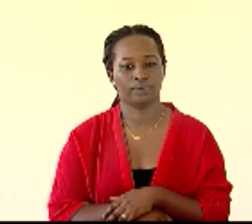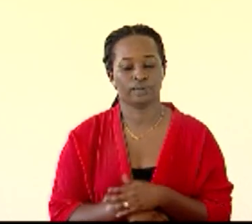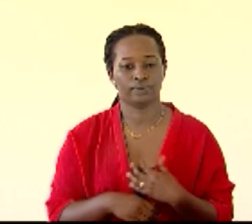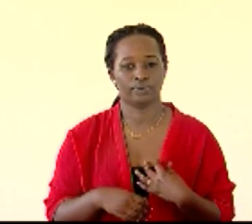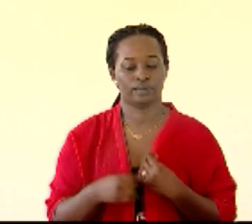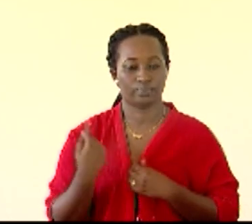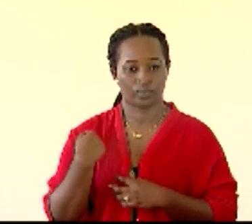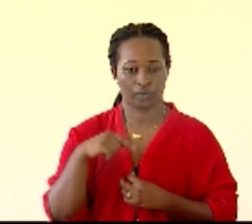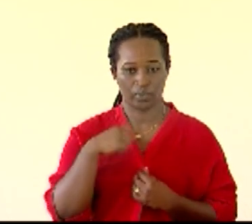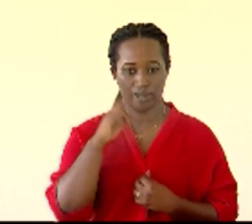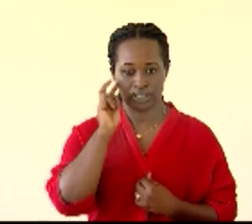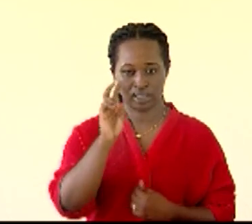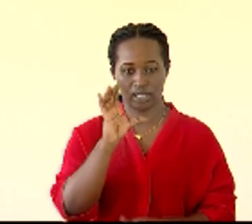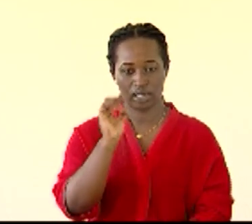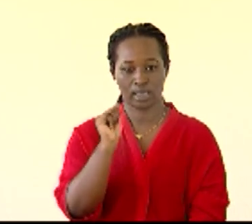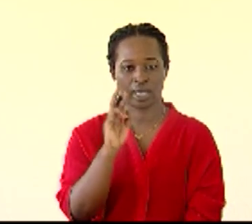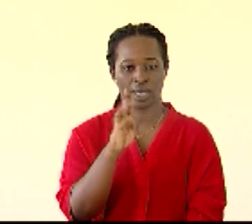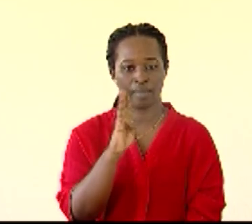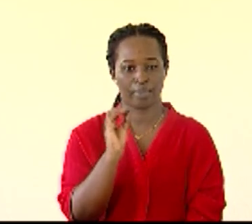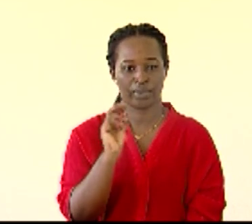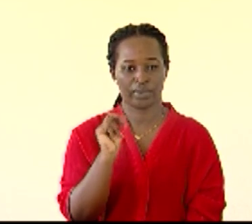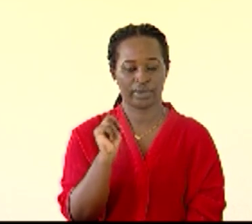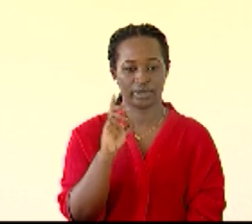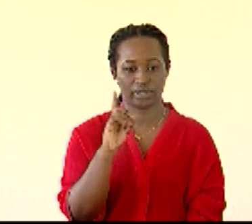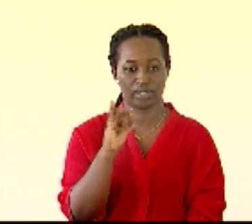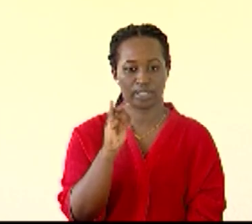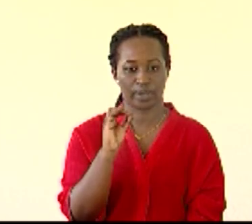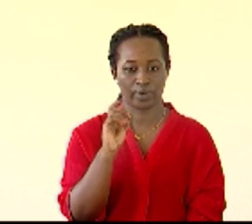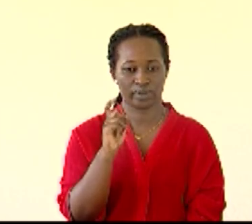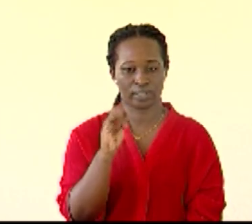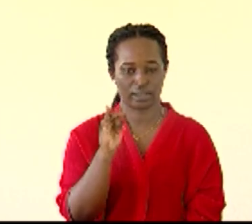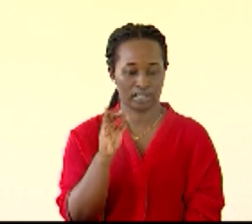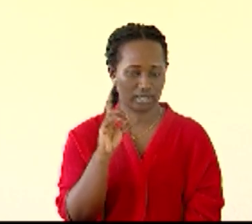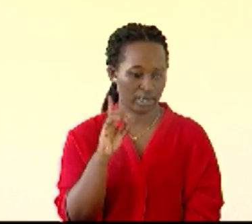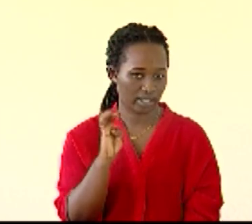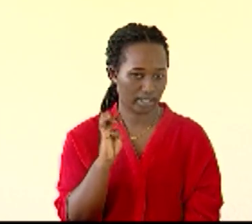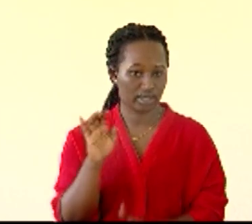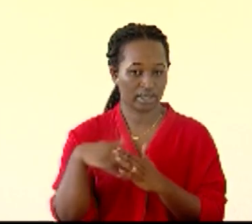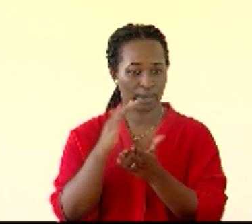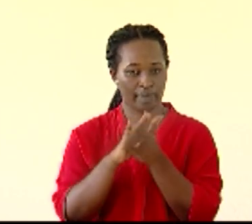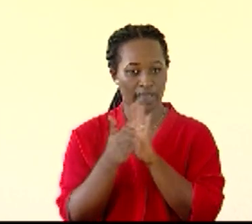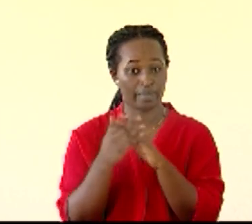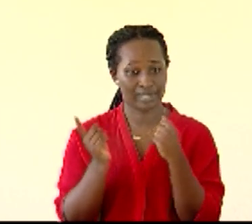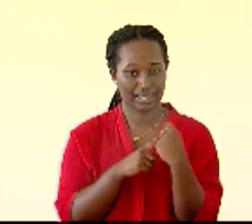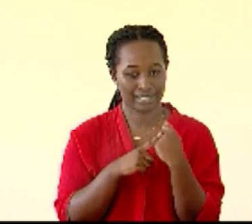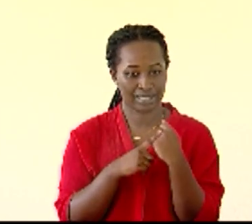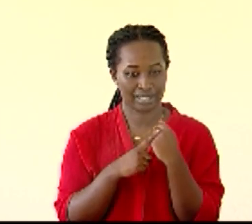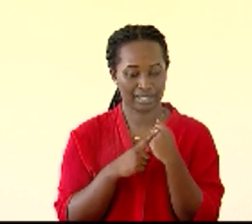We received carbon dioxide. Check this very well. We became 6.